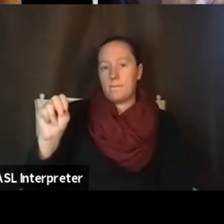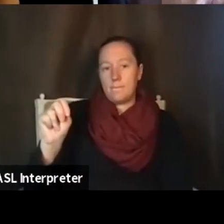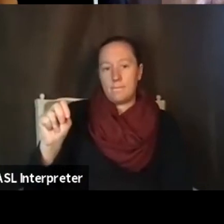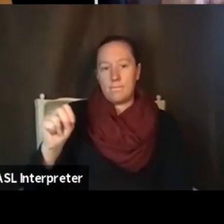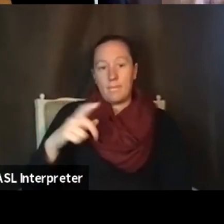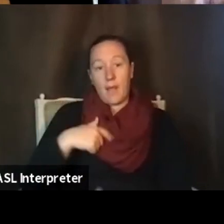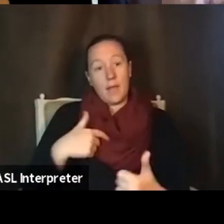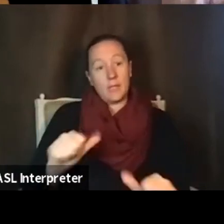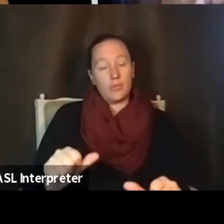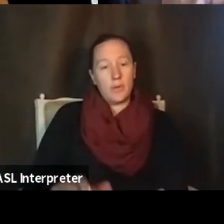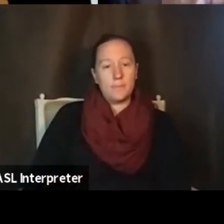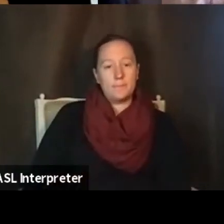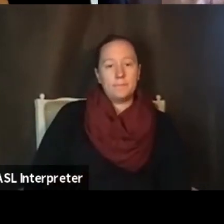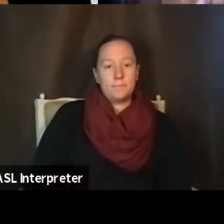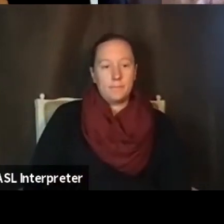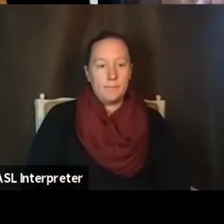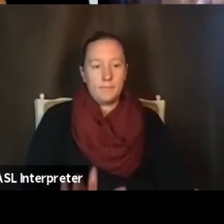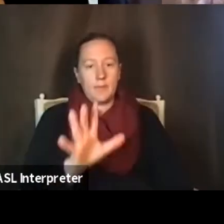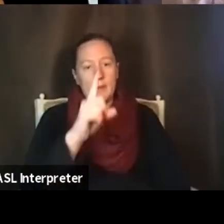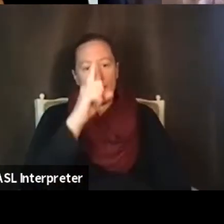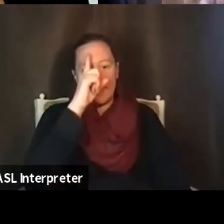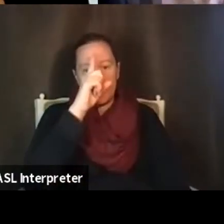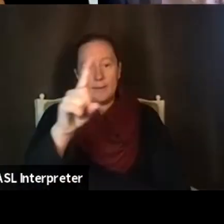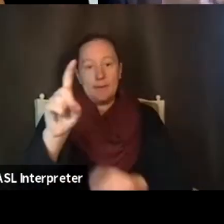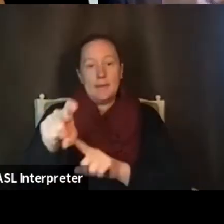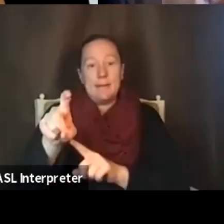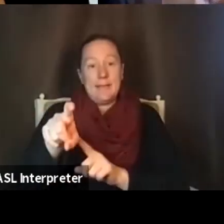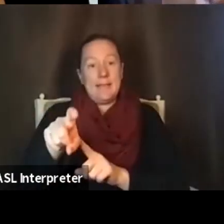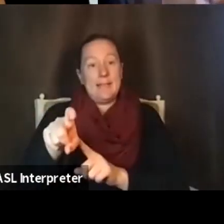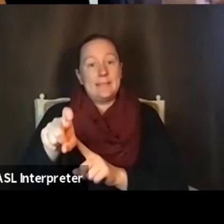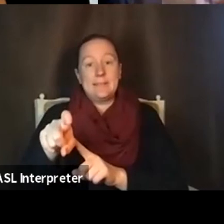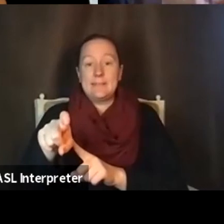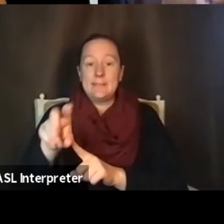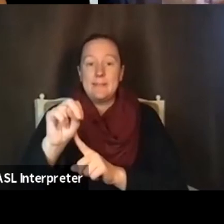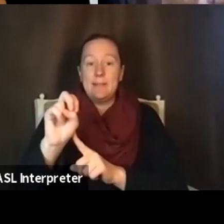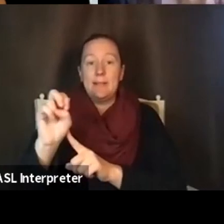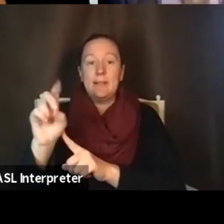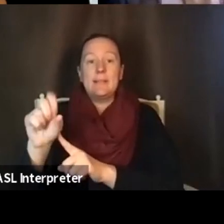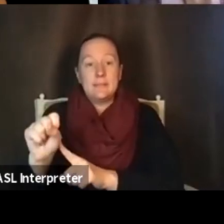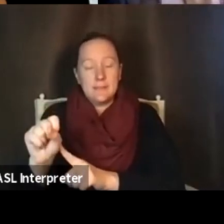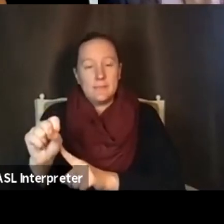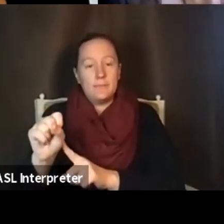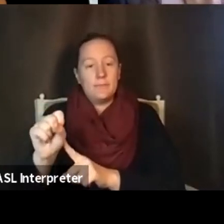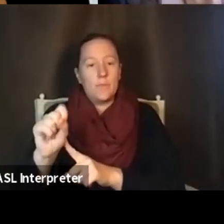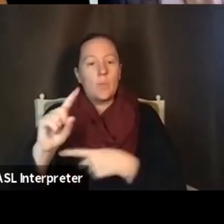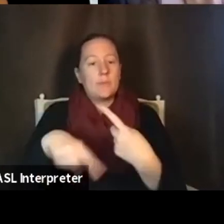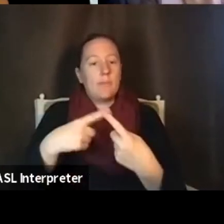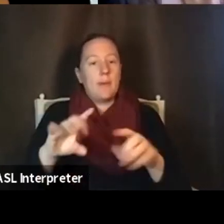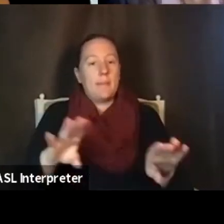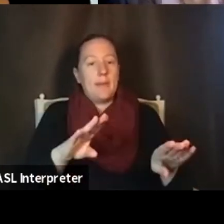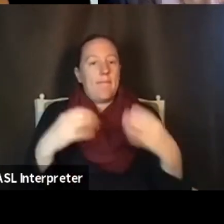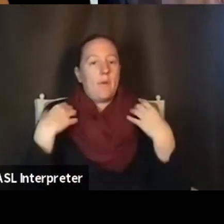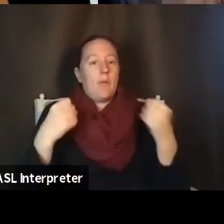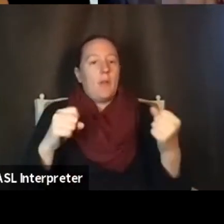I'll try. I mean, I think in terms of need, I think it's, it was really about the behavioral health needs. So